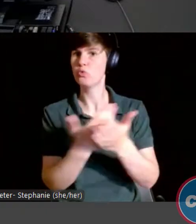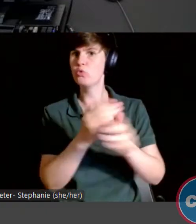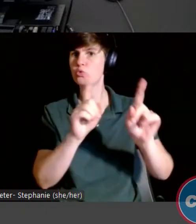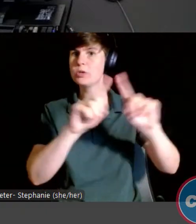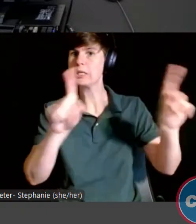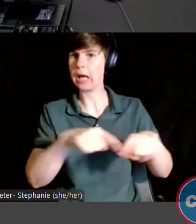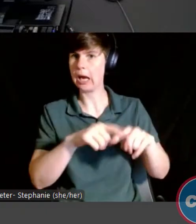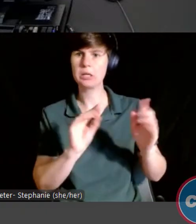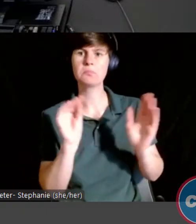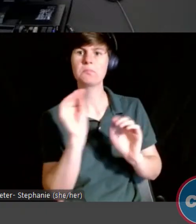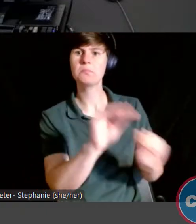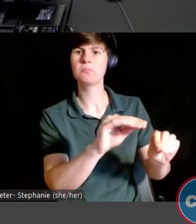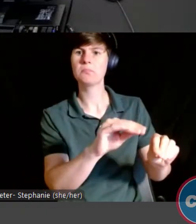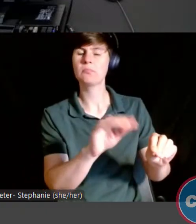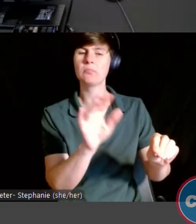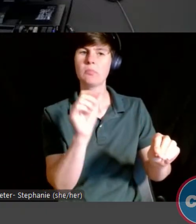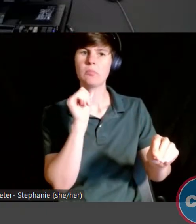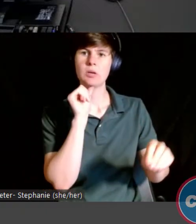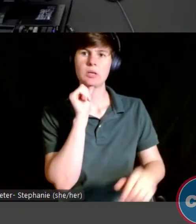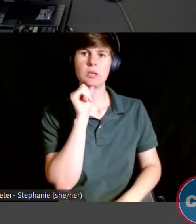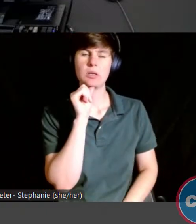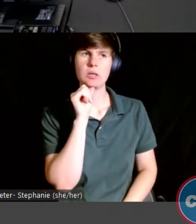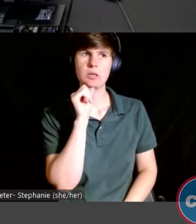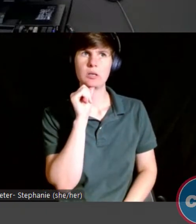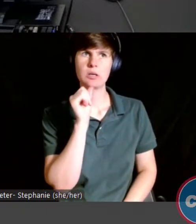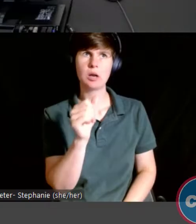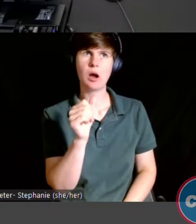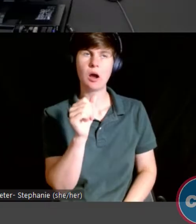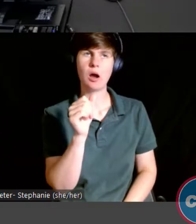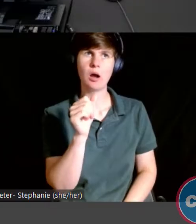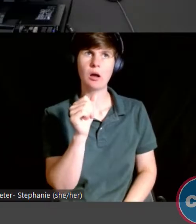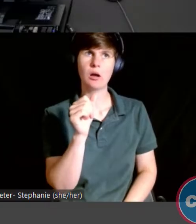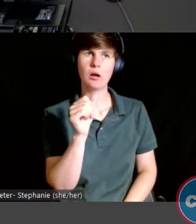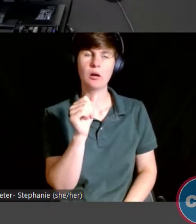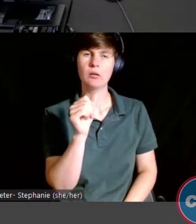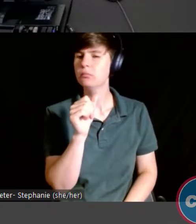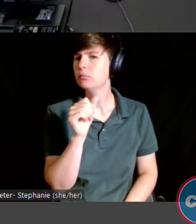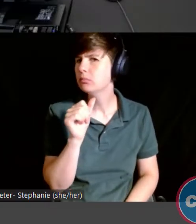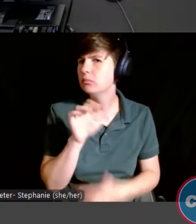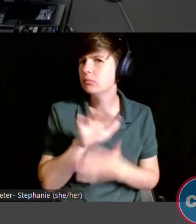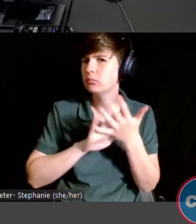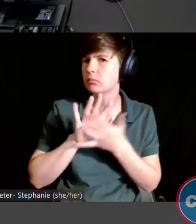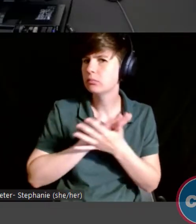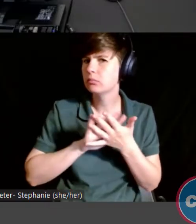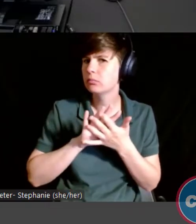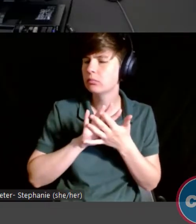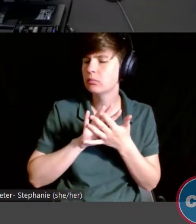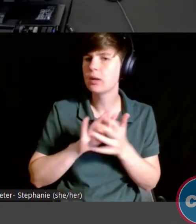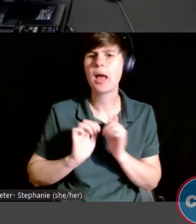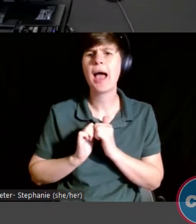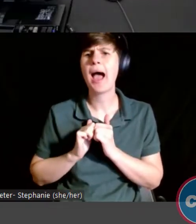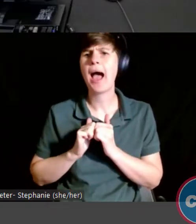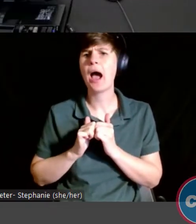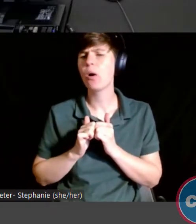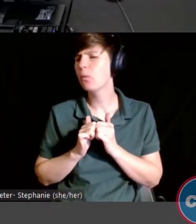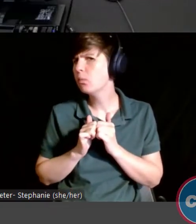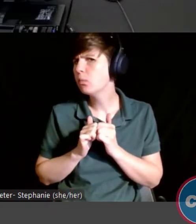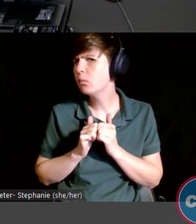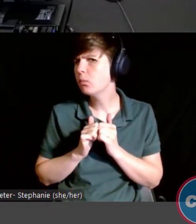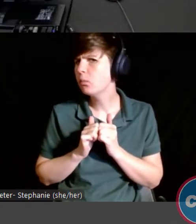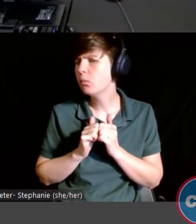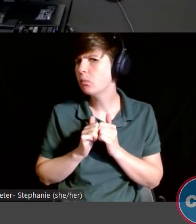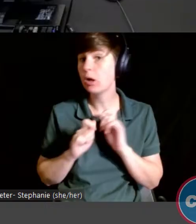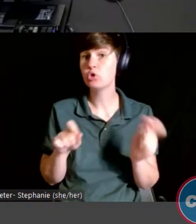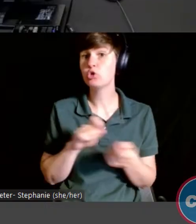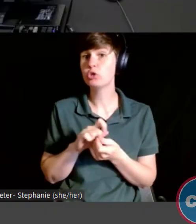of having to, you know what I mean? Because you're running up to 29. So how is that changing the bus stops to